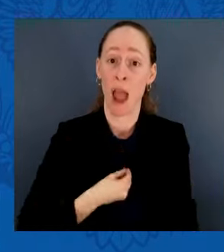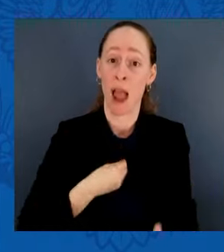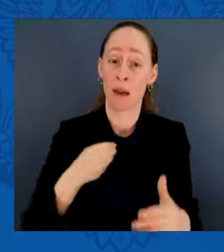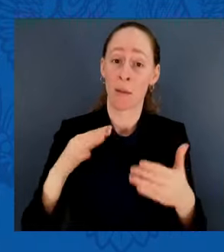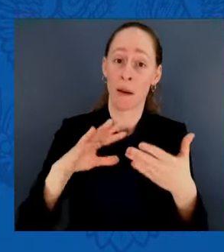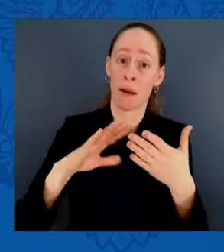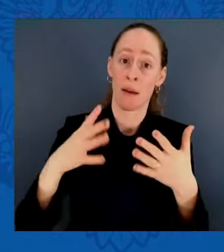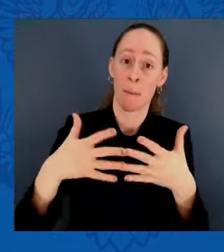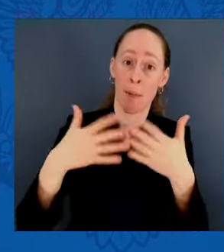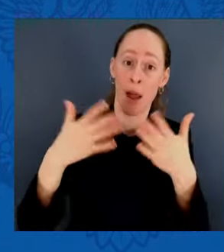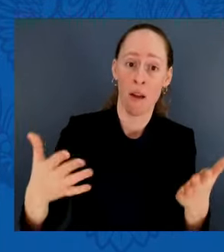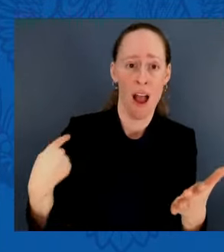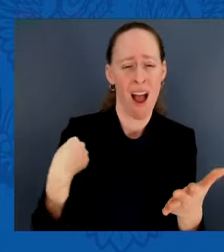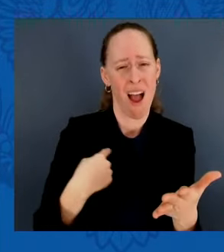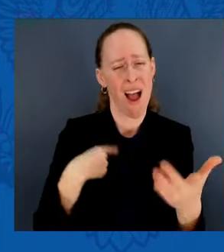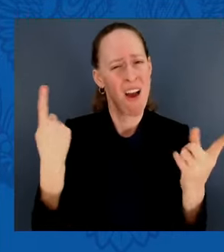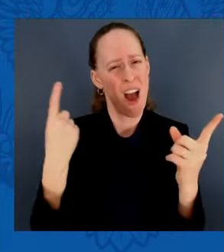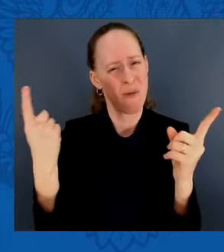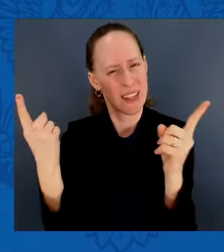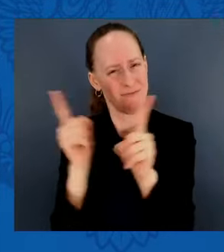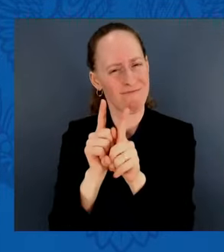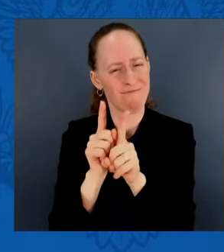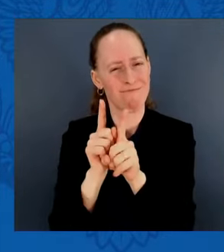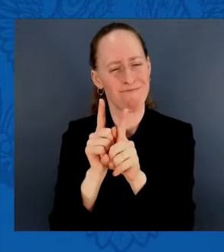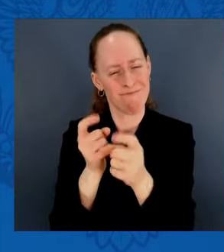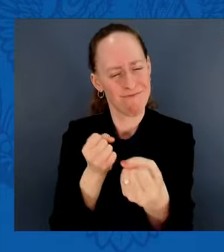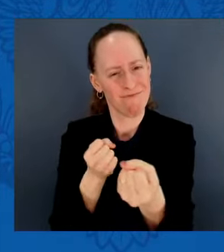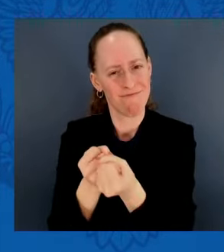Pass the PRO Act for workers' rights.